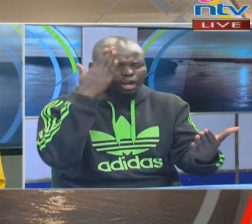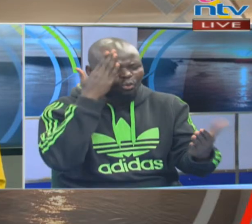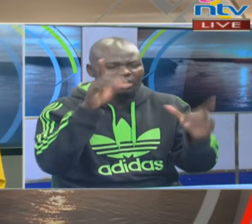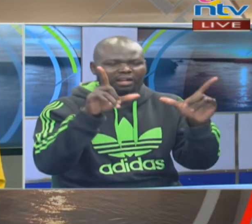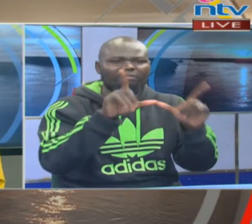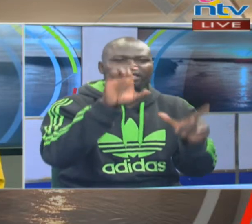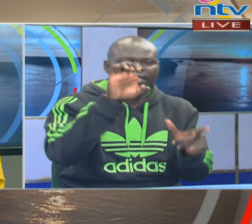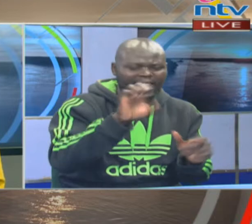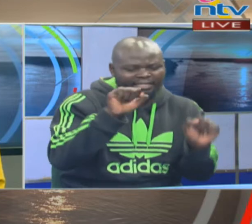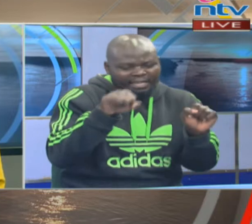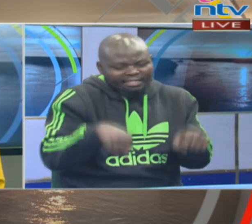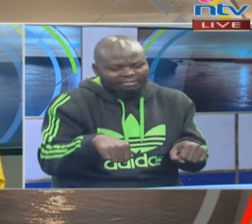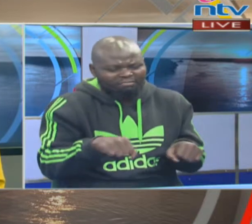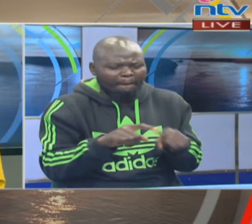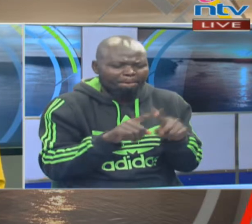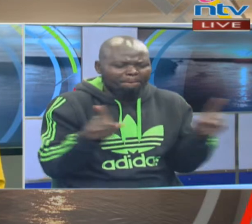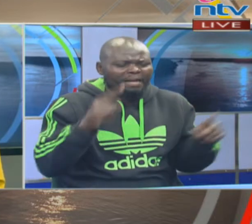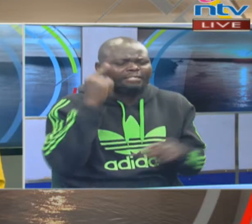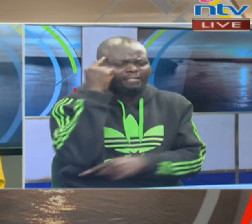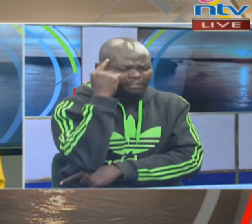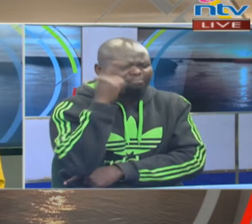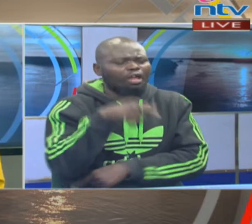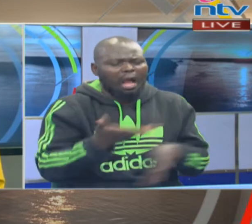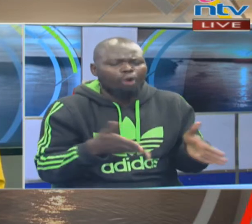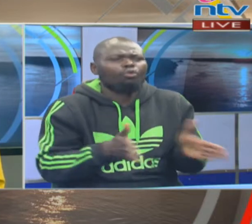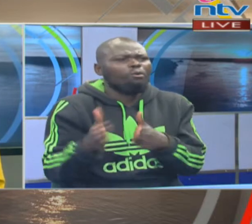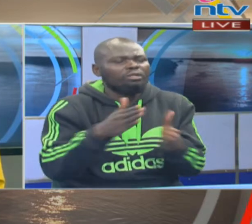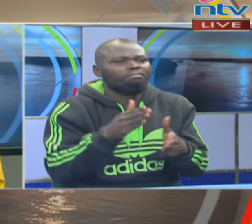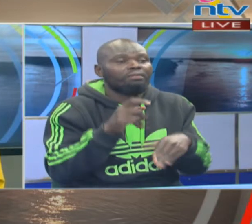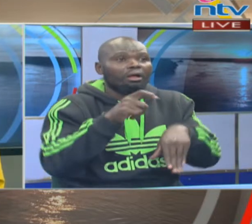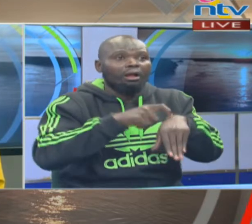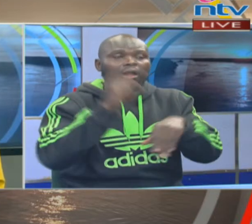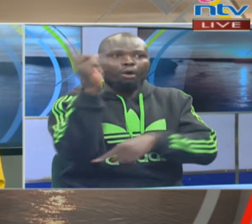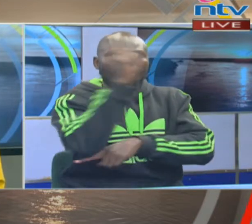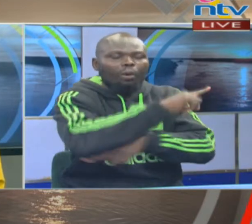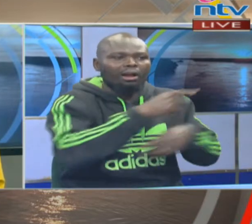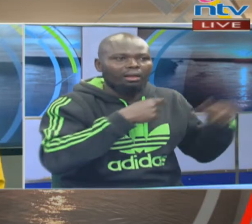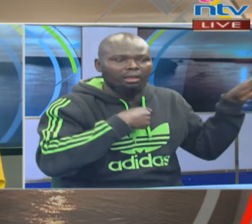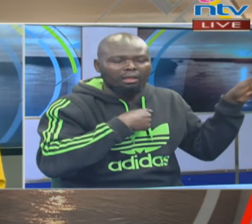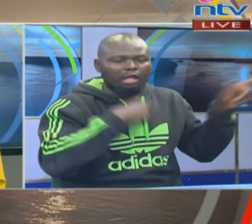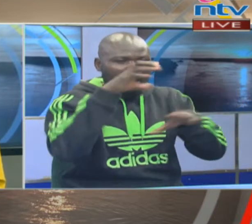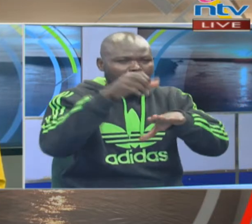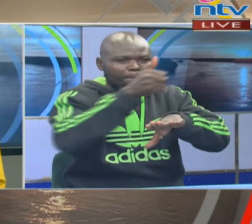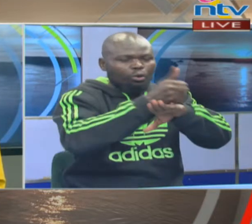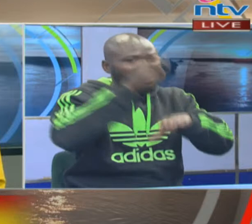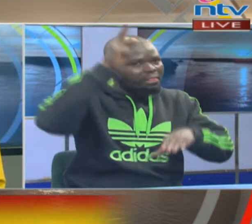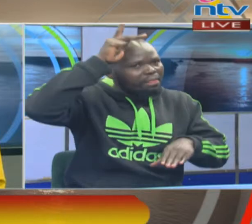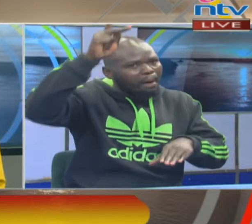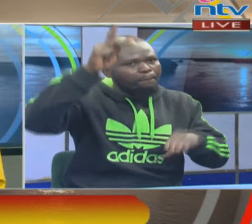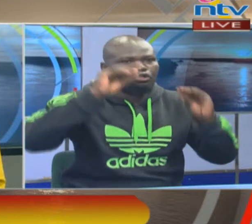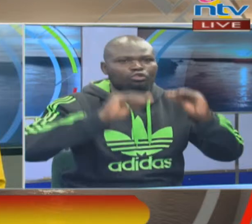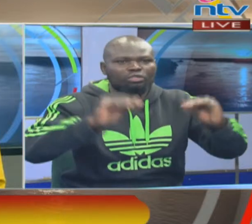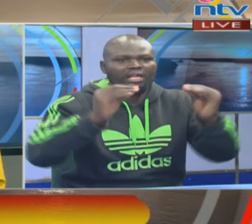work, the employment, see the CV, see my certificates, you see.